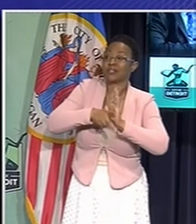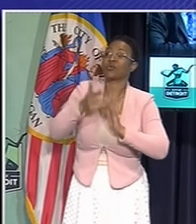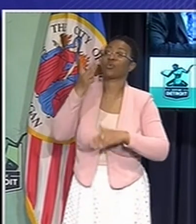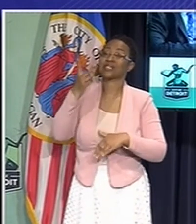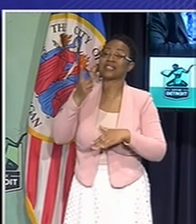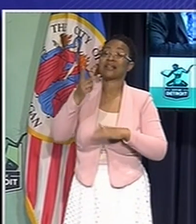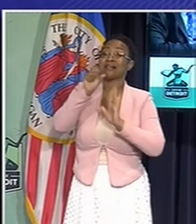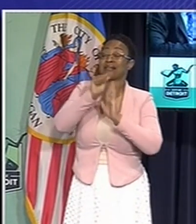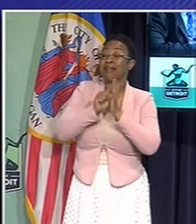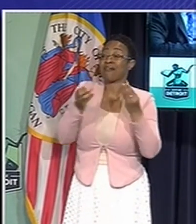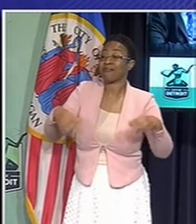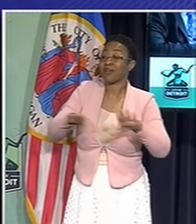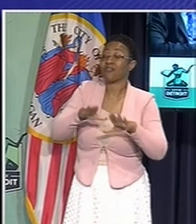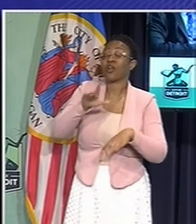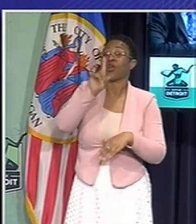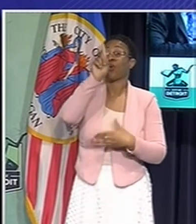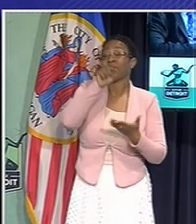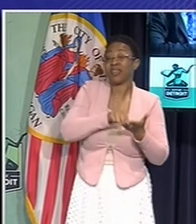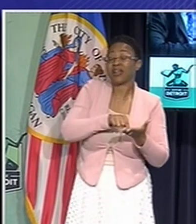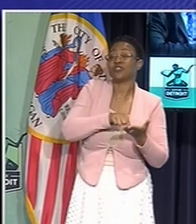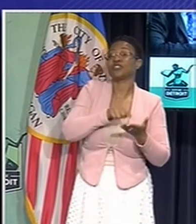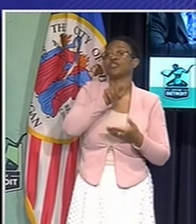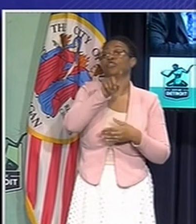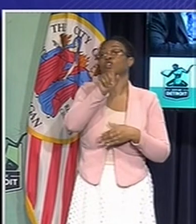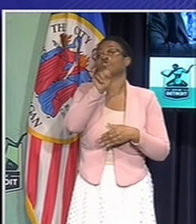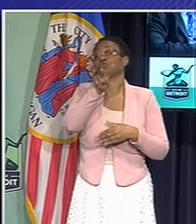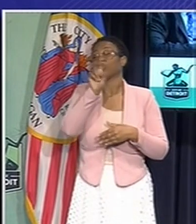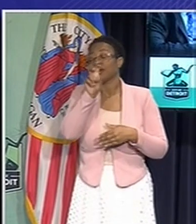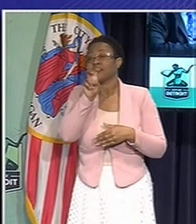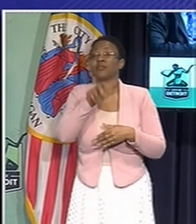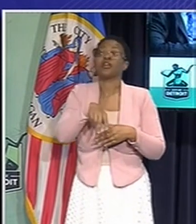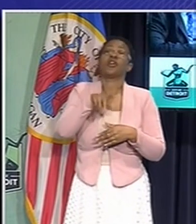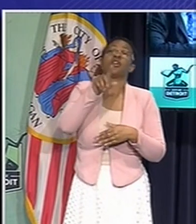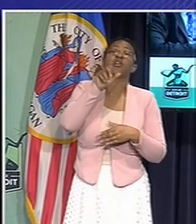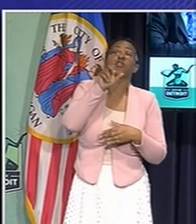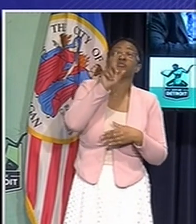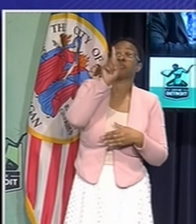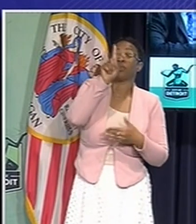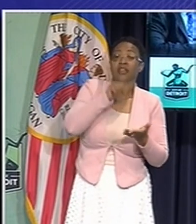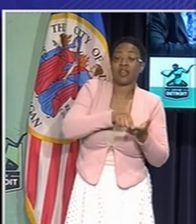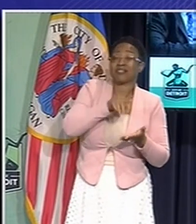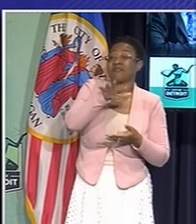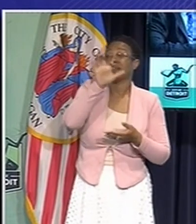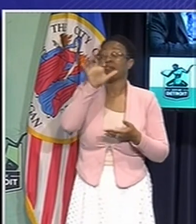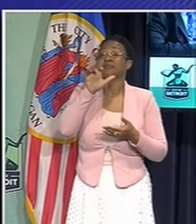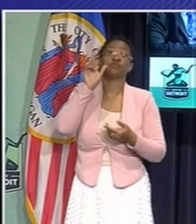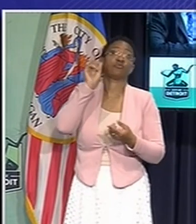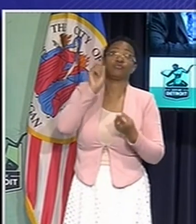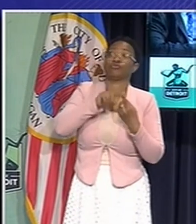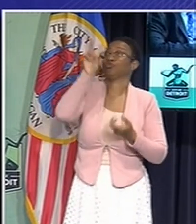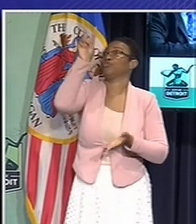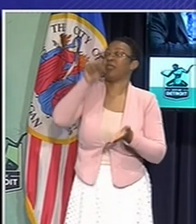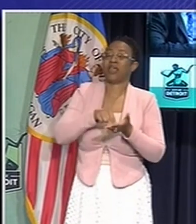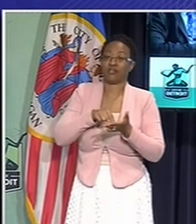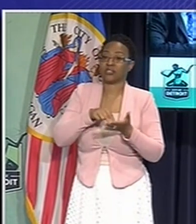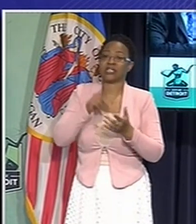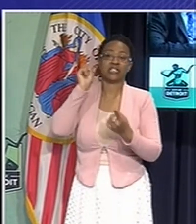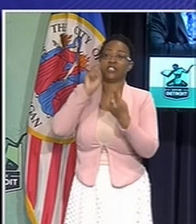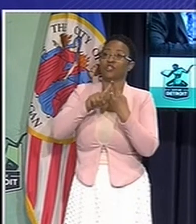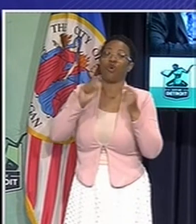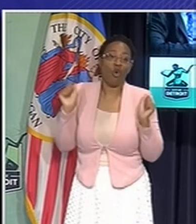go from 1,000 to 1,200 to 1,500, maybe 2,000 people a day, until ultimately everybody in the city who